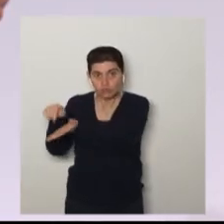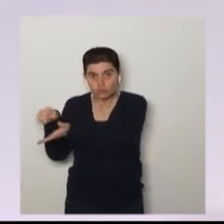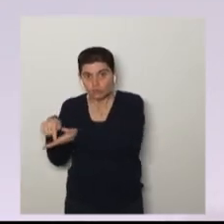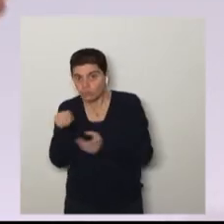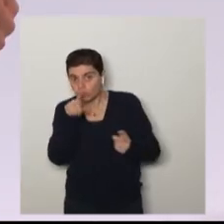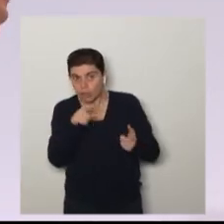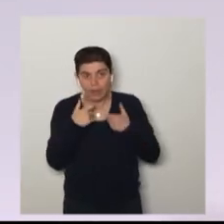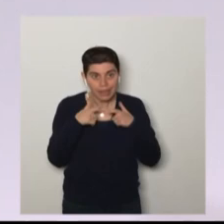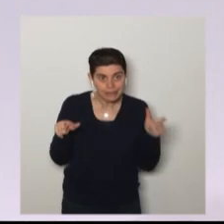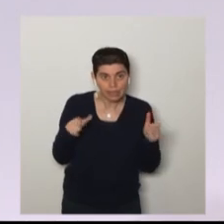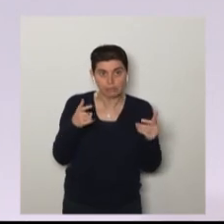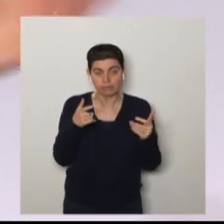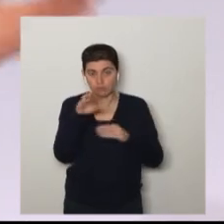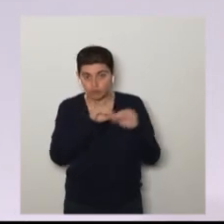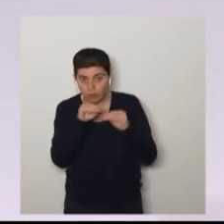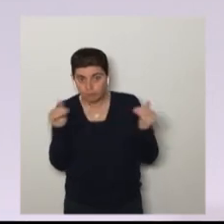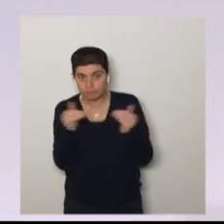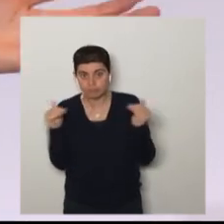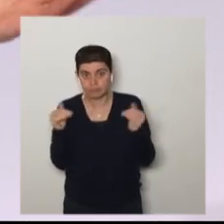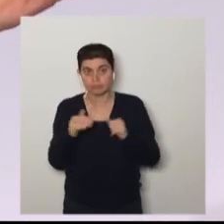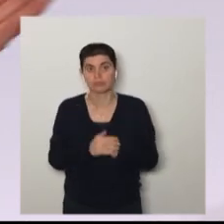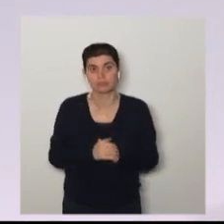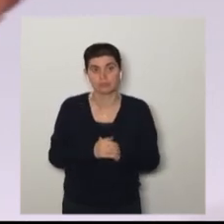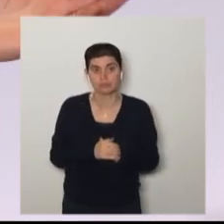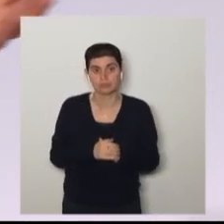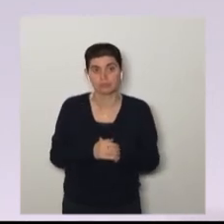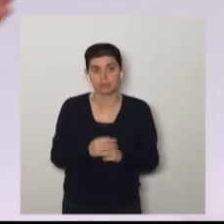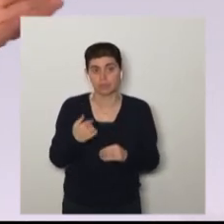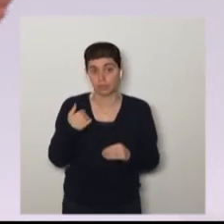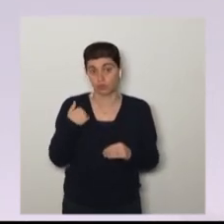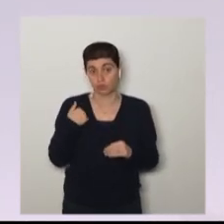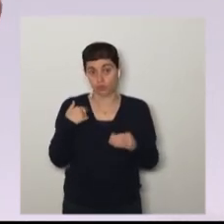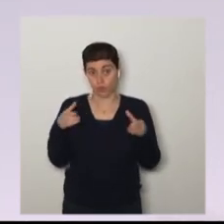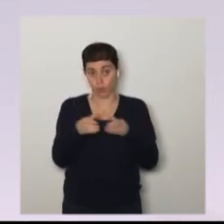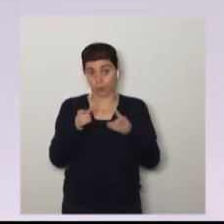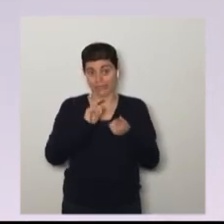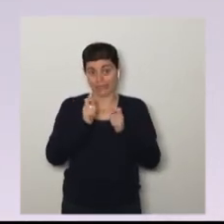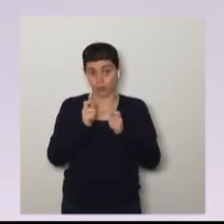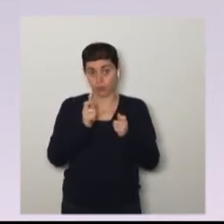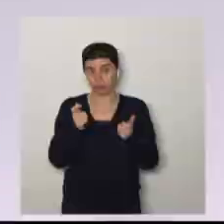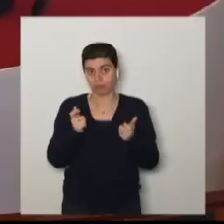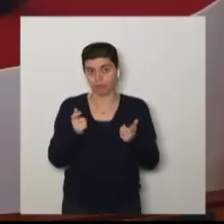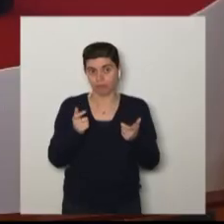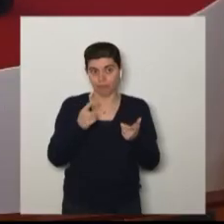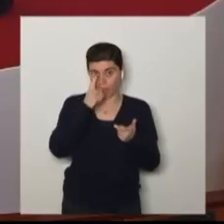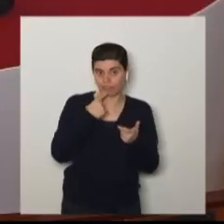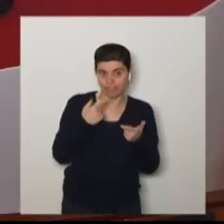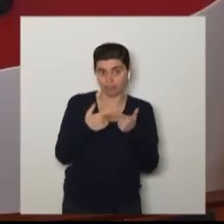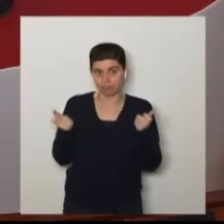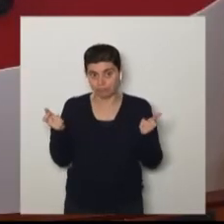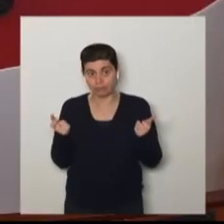have a very diverse group. We did not address yet the work-life balance issue, combining